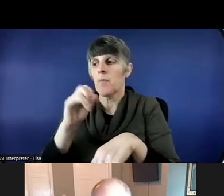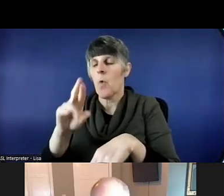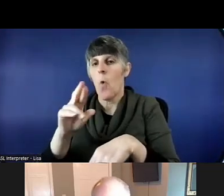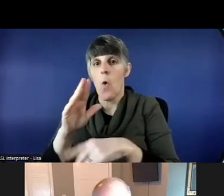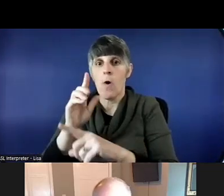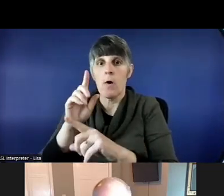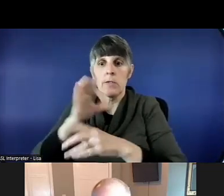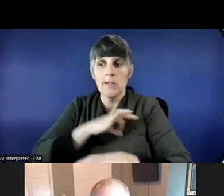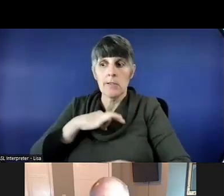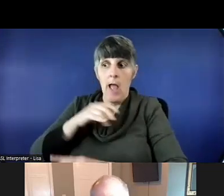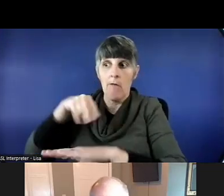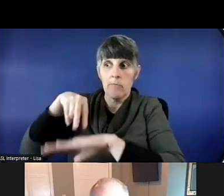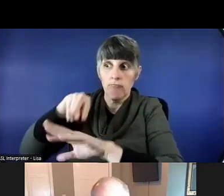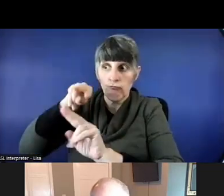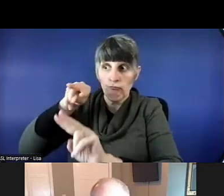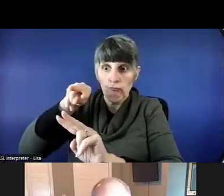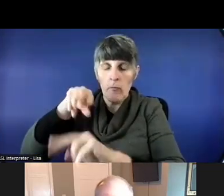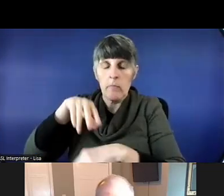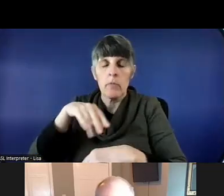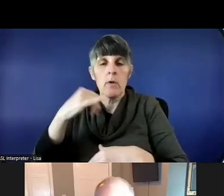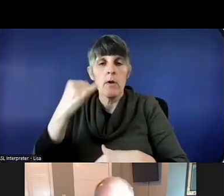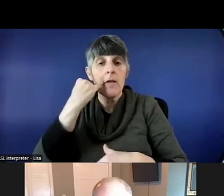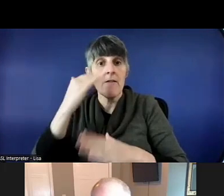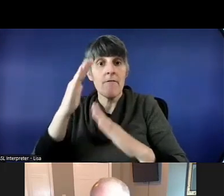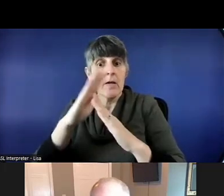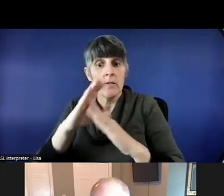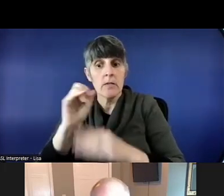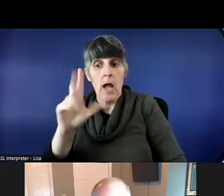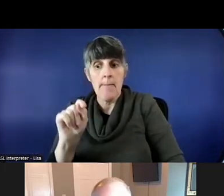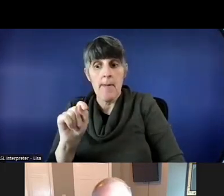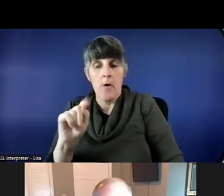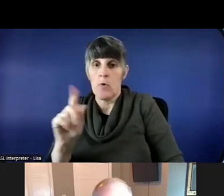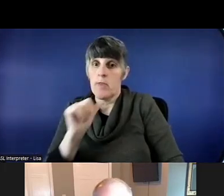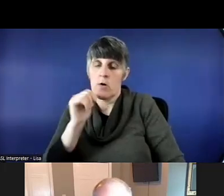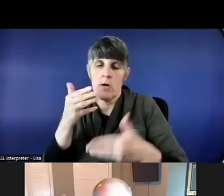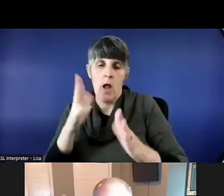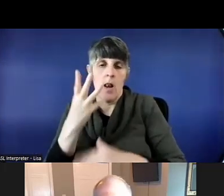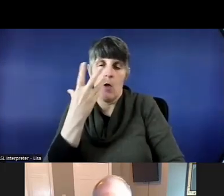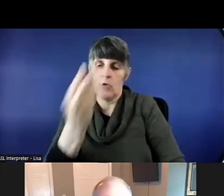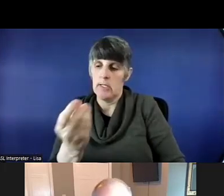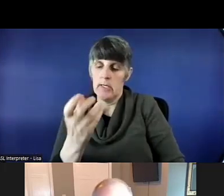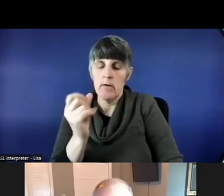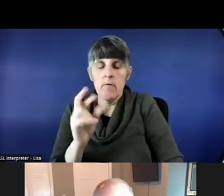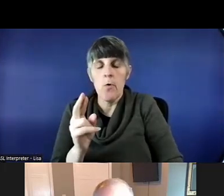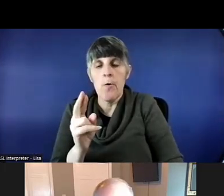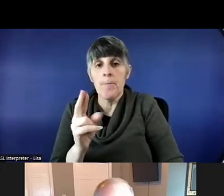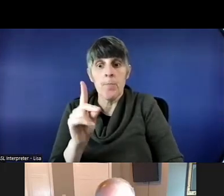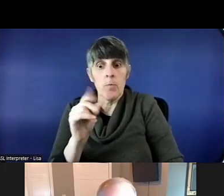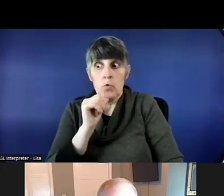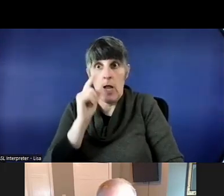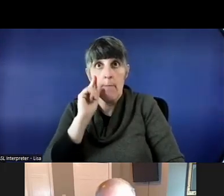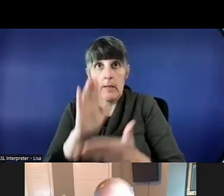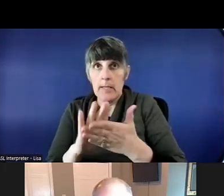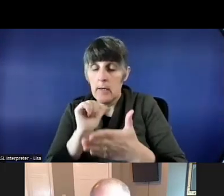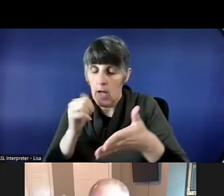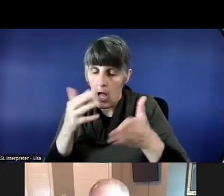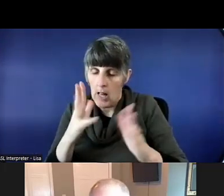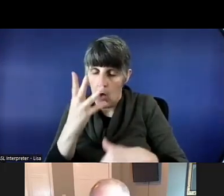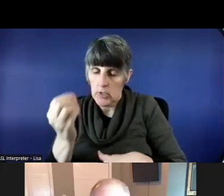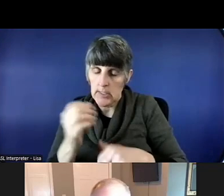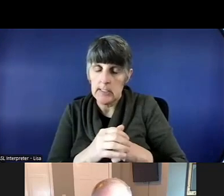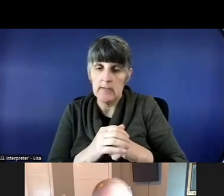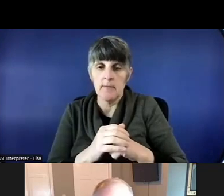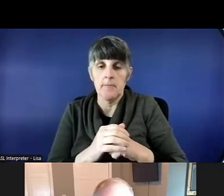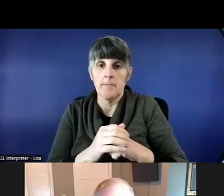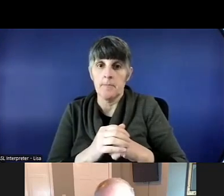where in a timeout where they are not allowed to leave or do not believe they are not allowed to leave,